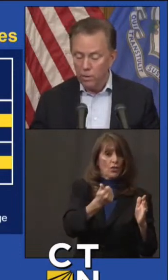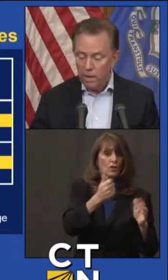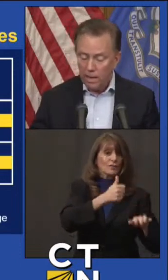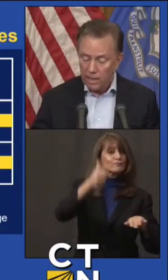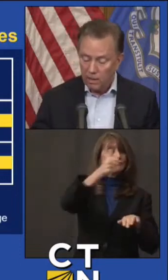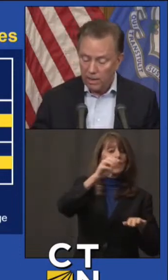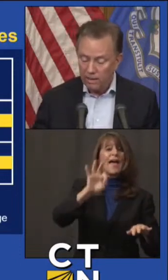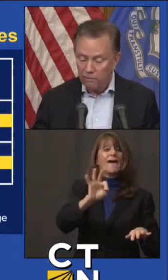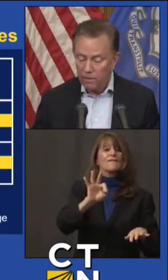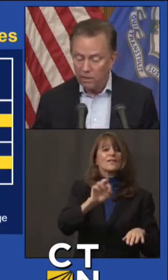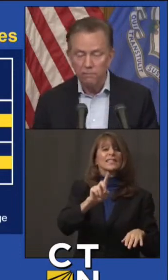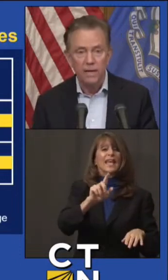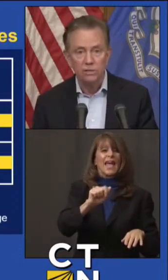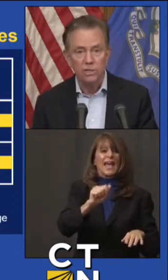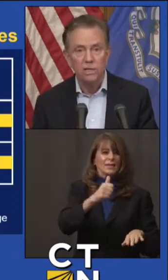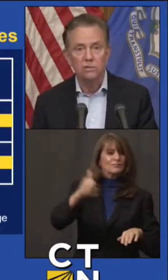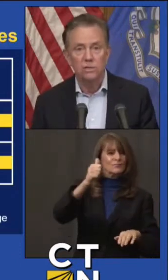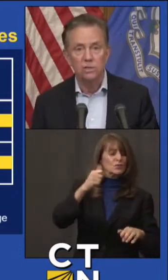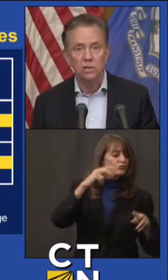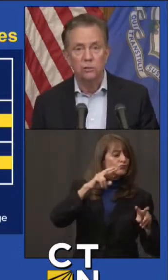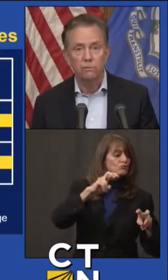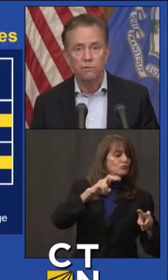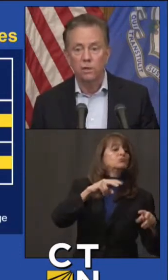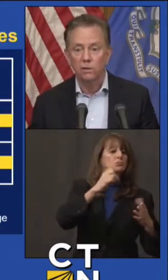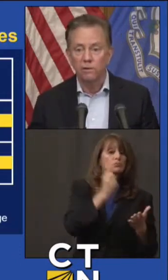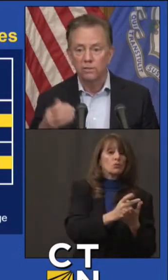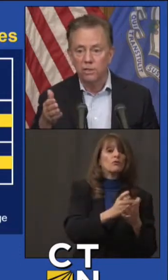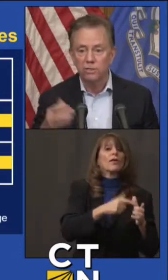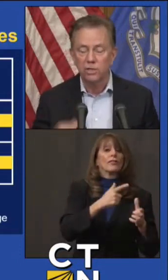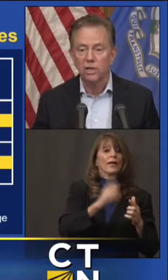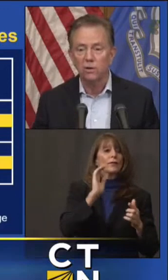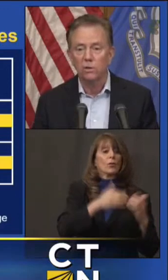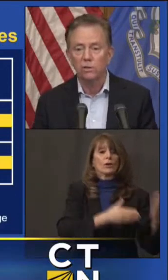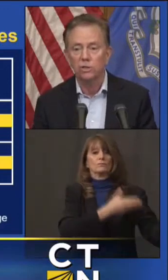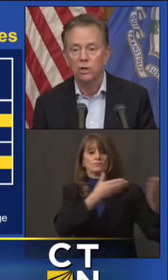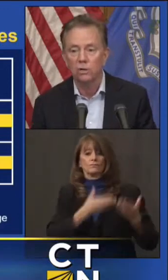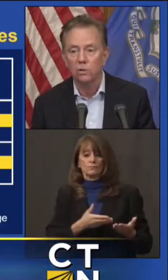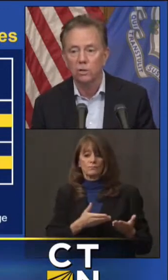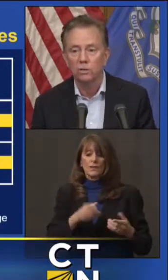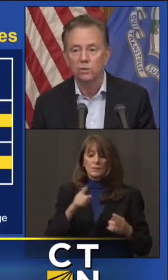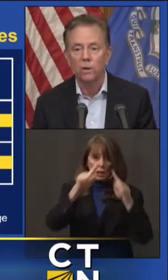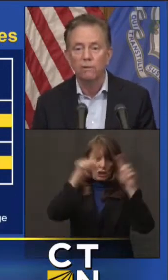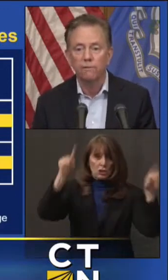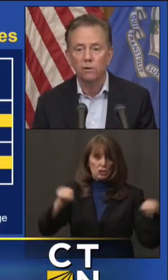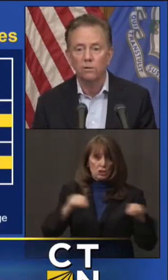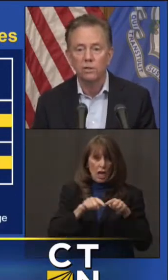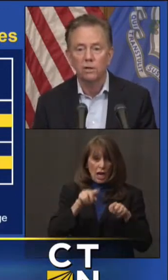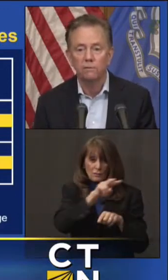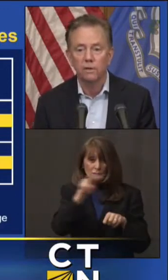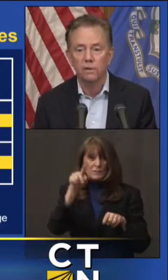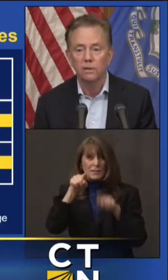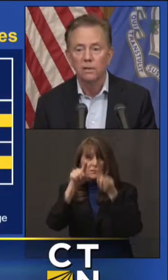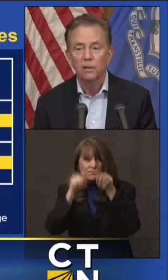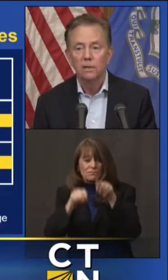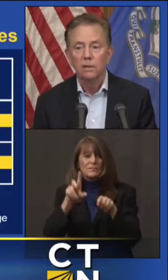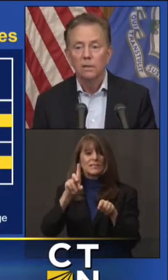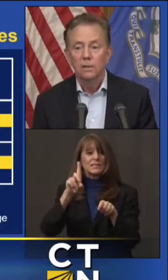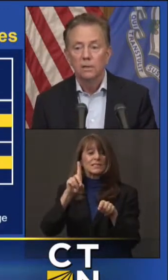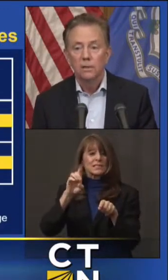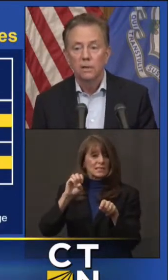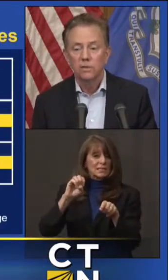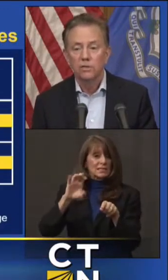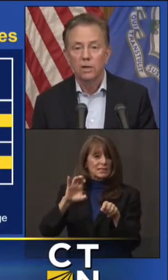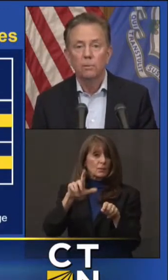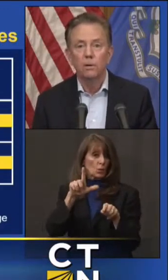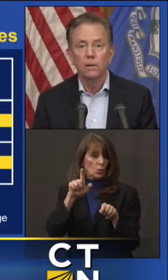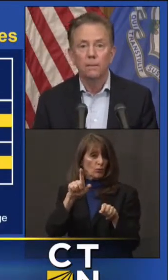review, and they'll have their vaccines scheduled for delivery, as you can see here on the chart, on the 21st